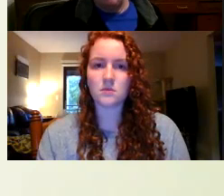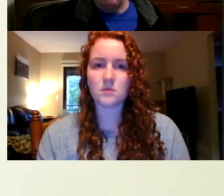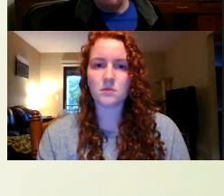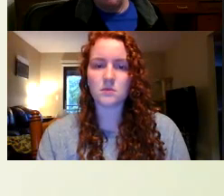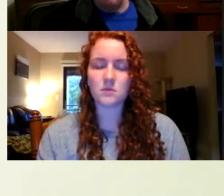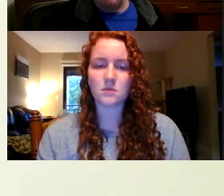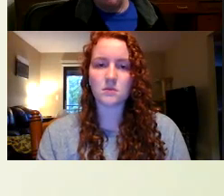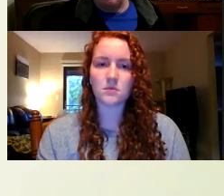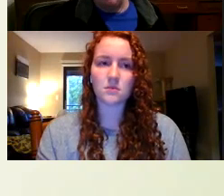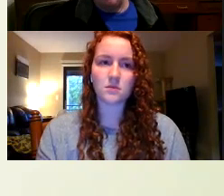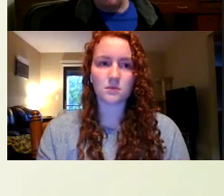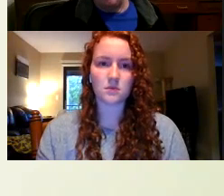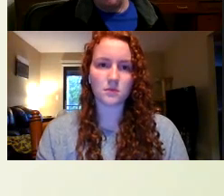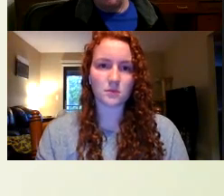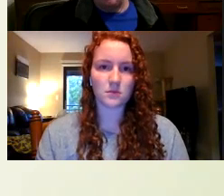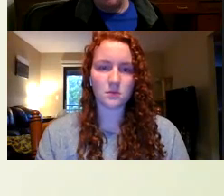o sea, está muy